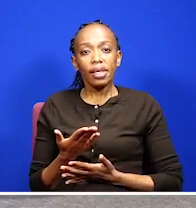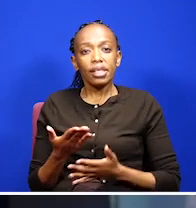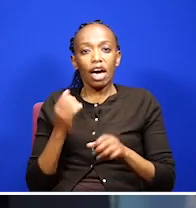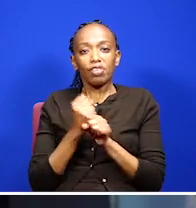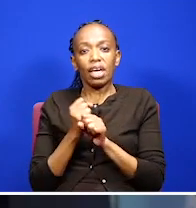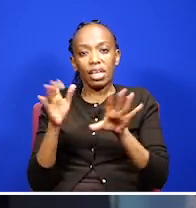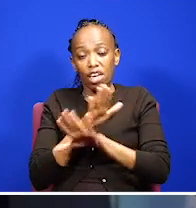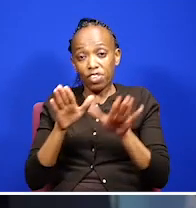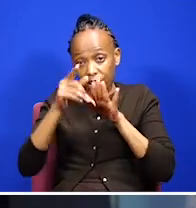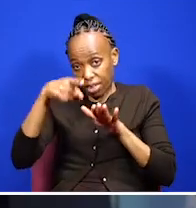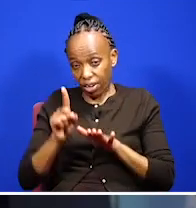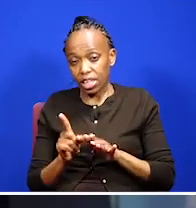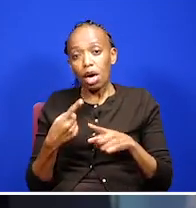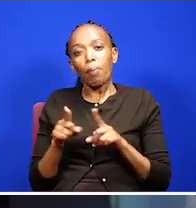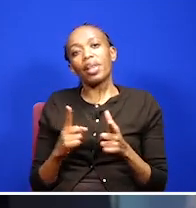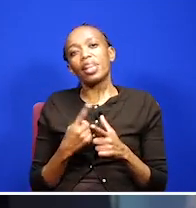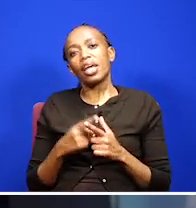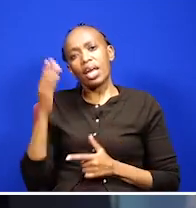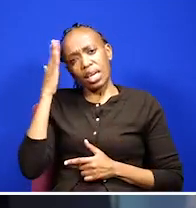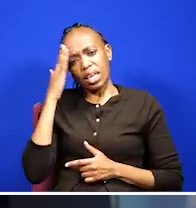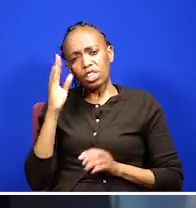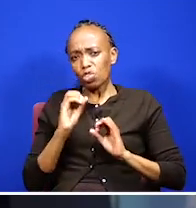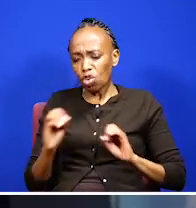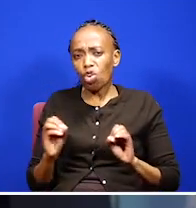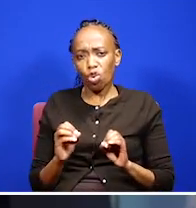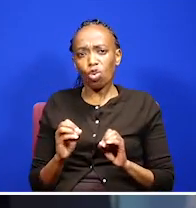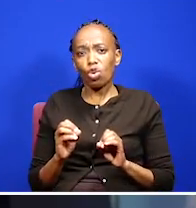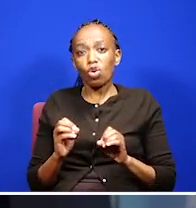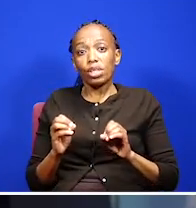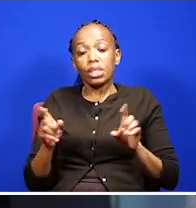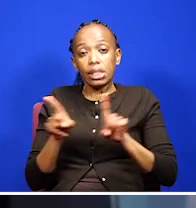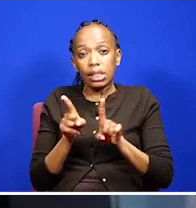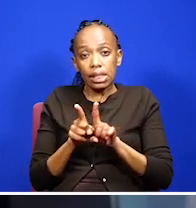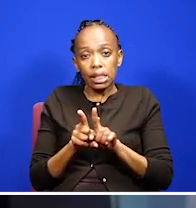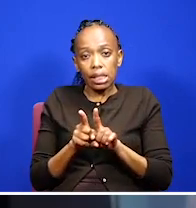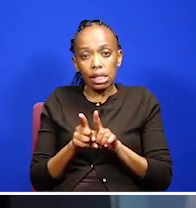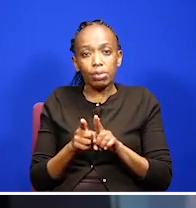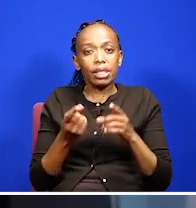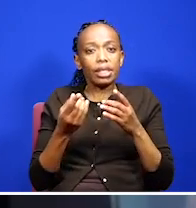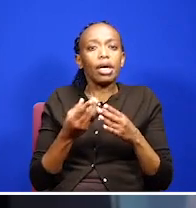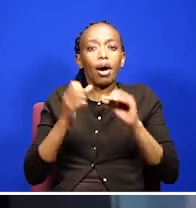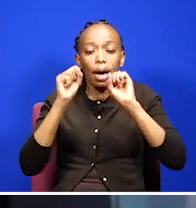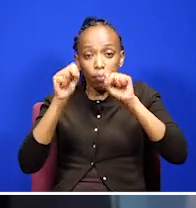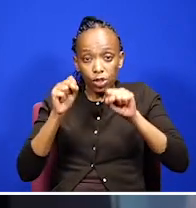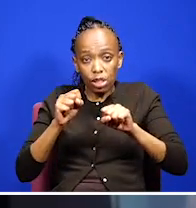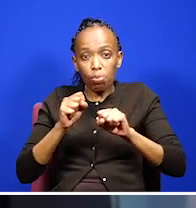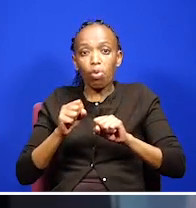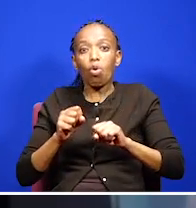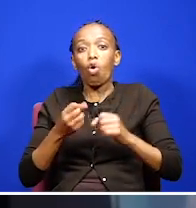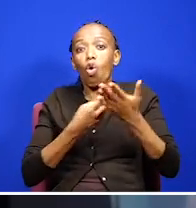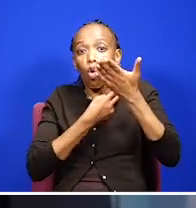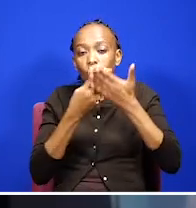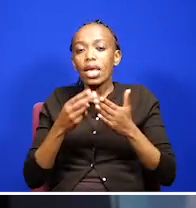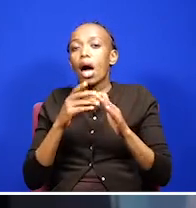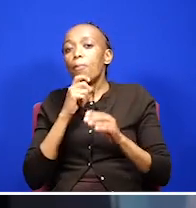done everything right. Mm. But then I realized, no, however saintly a man can be, he's still a man.